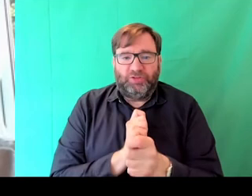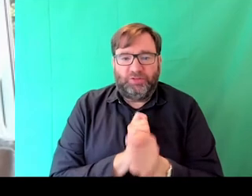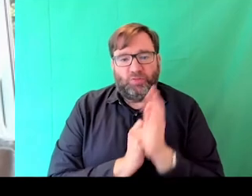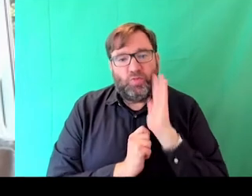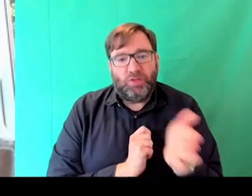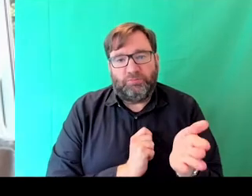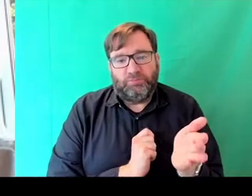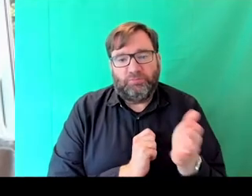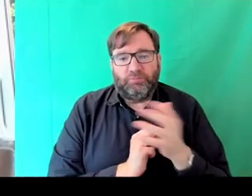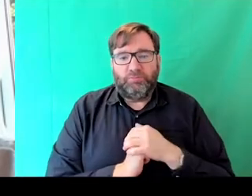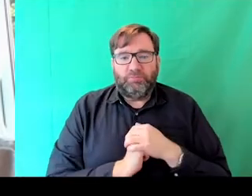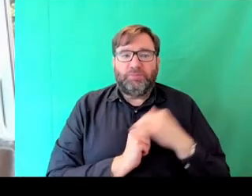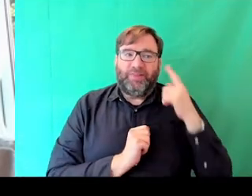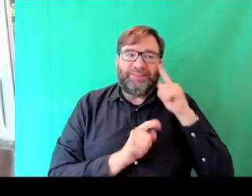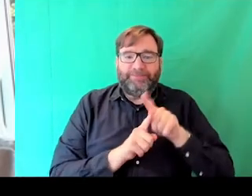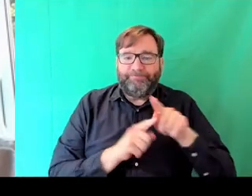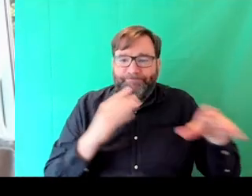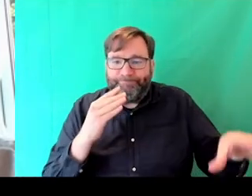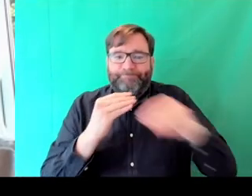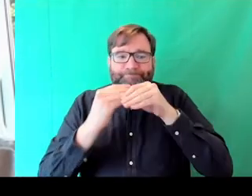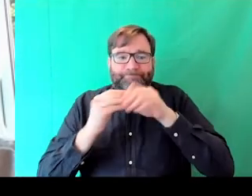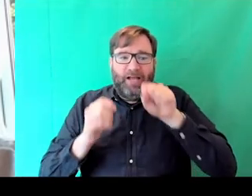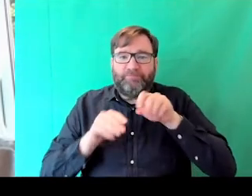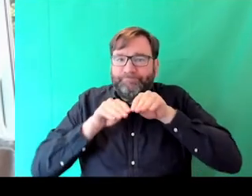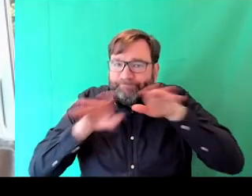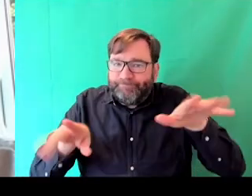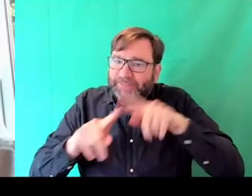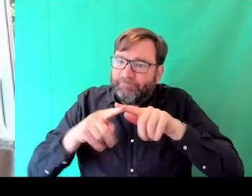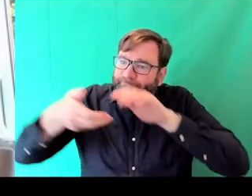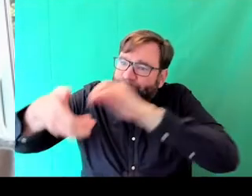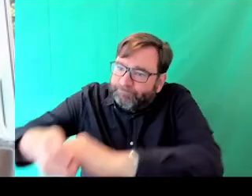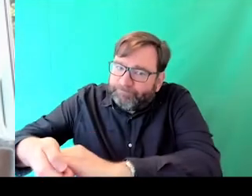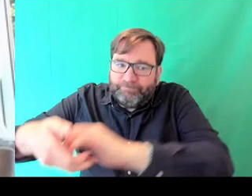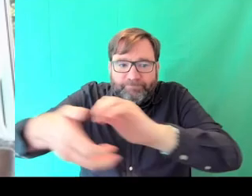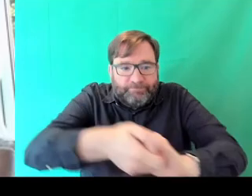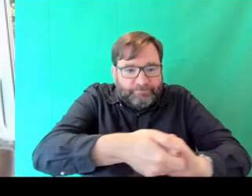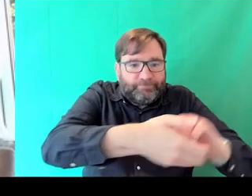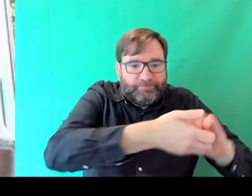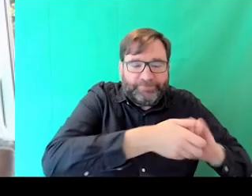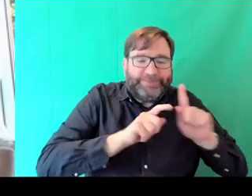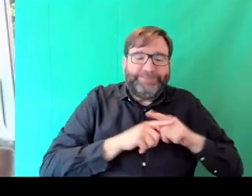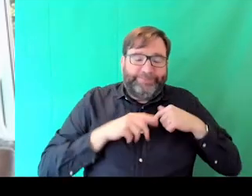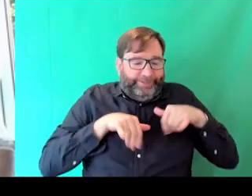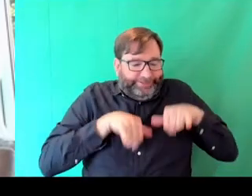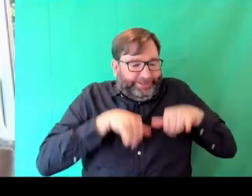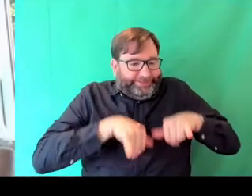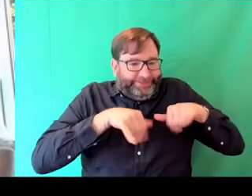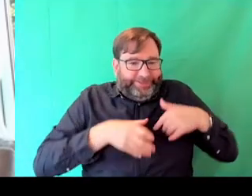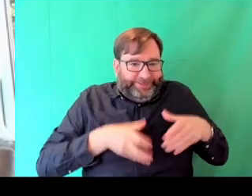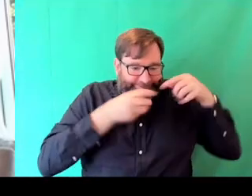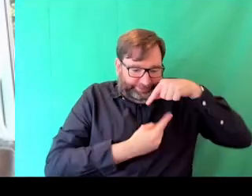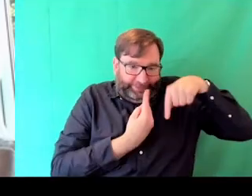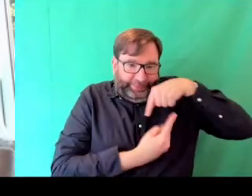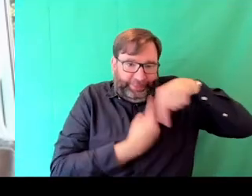other organizations, and collaborate to actually make a legacy and to